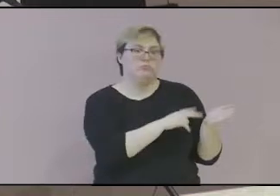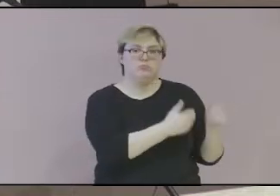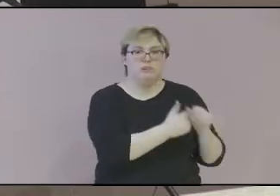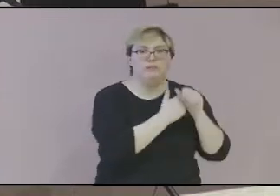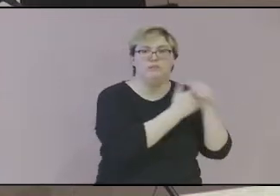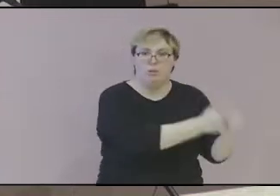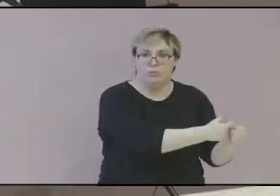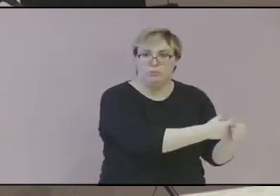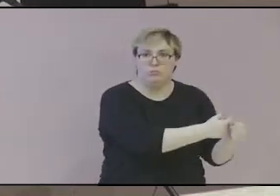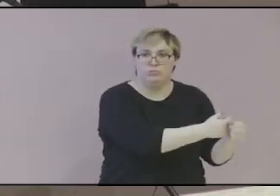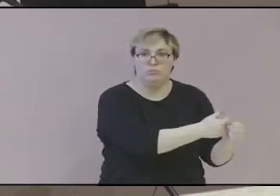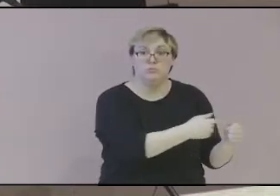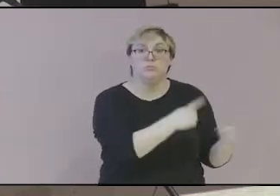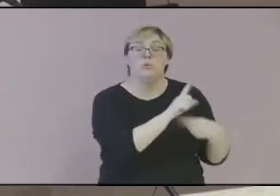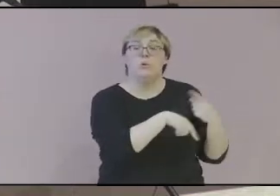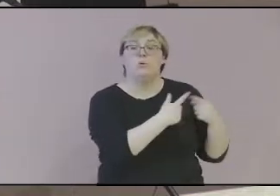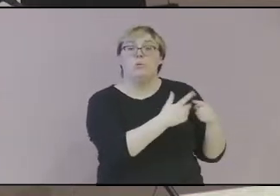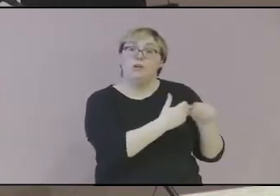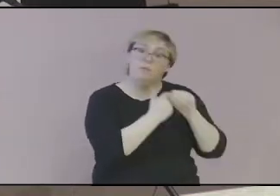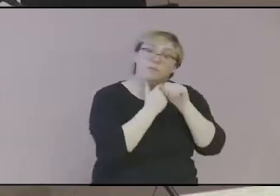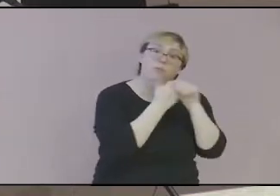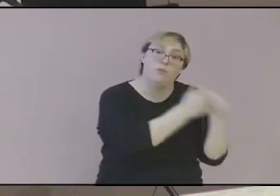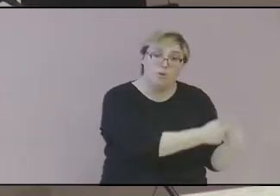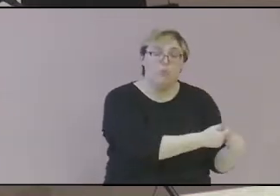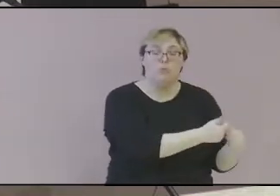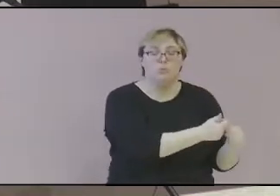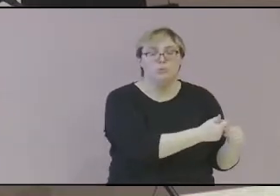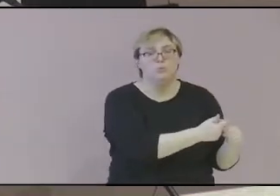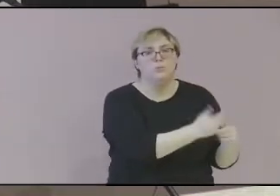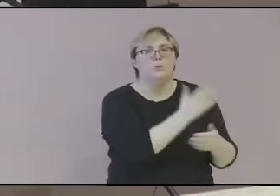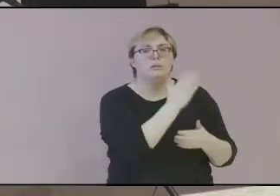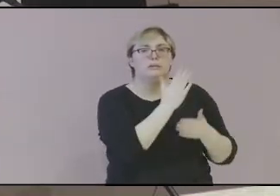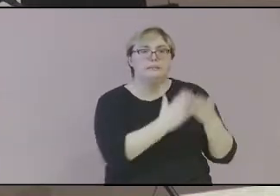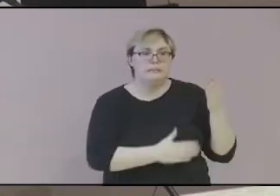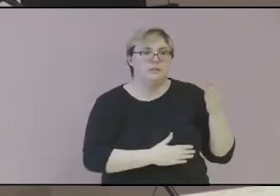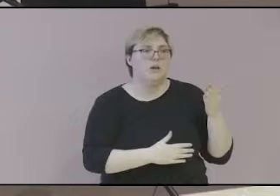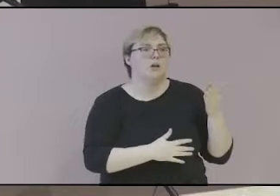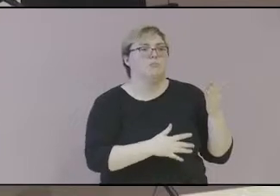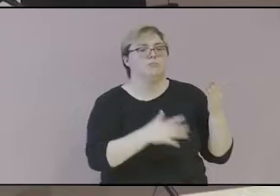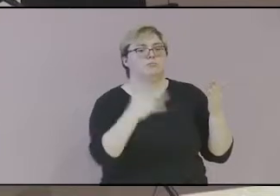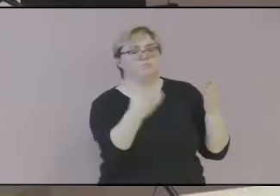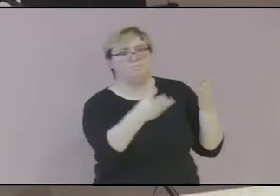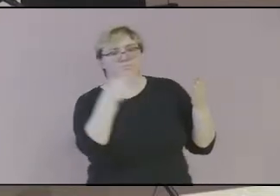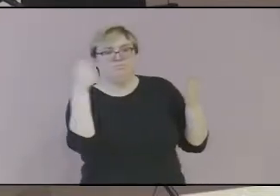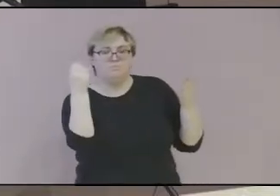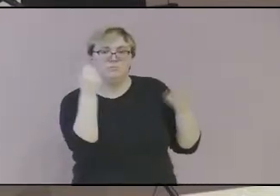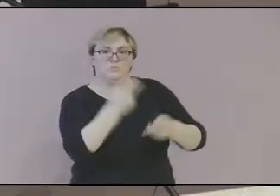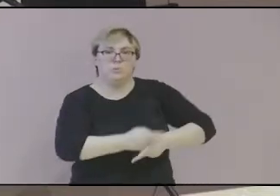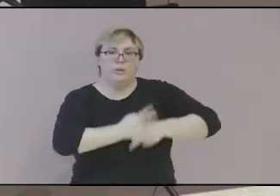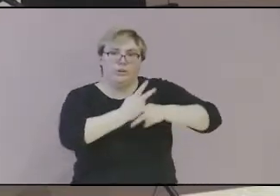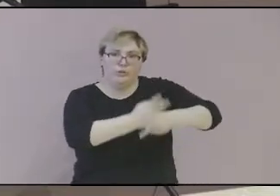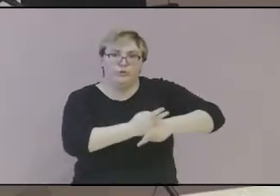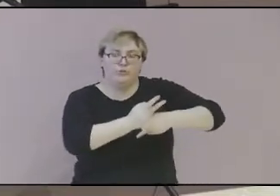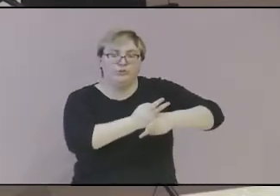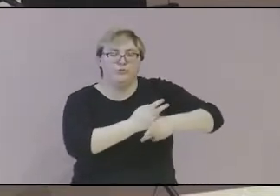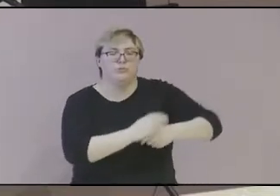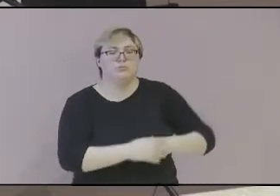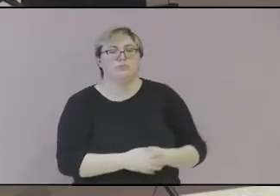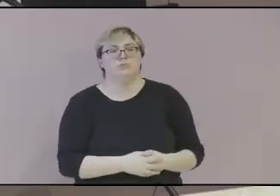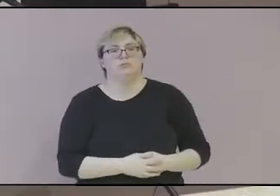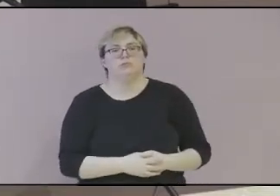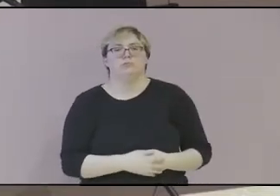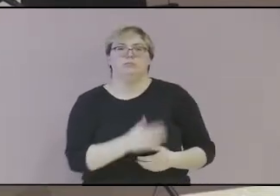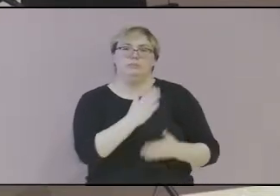and did result in withholding and withdrawing. I'm sure my hospital system, Langone, NYU